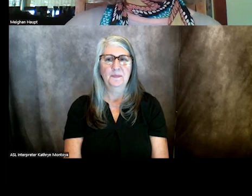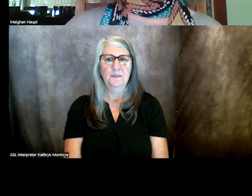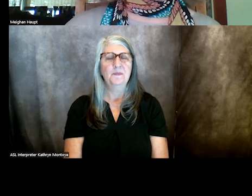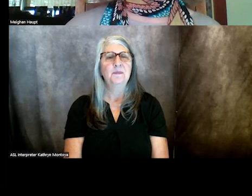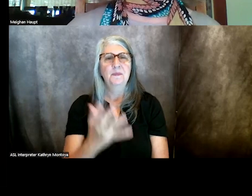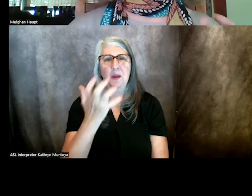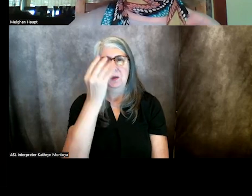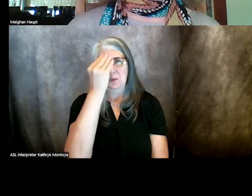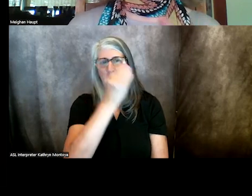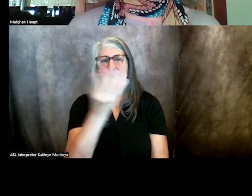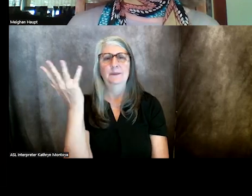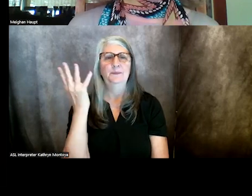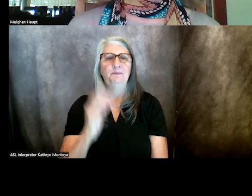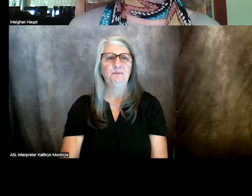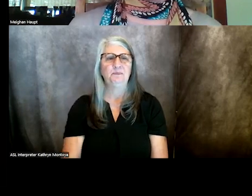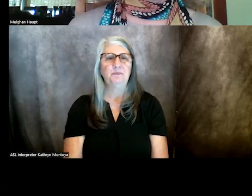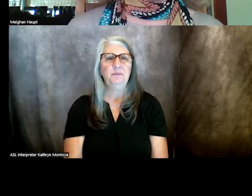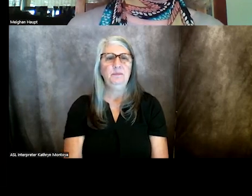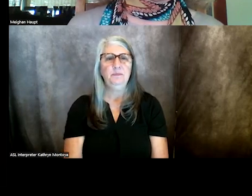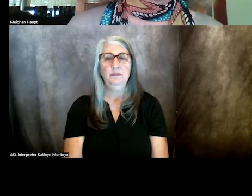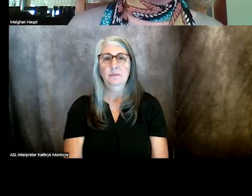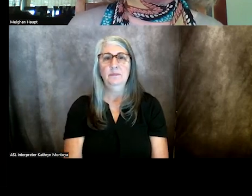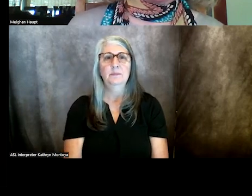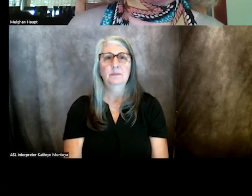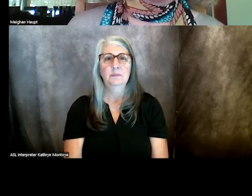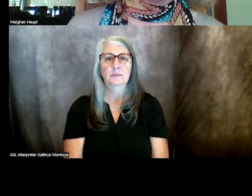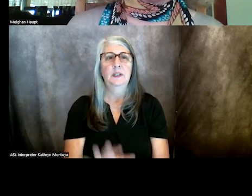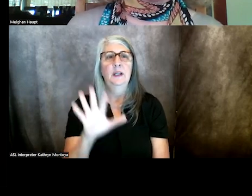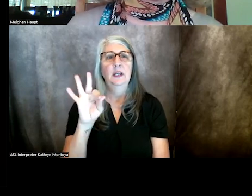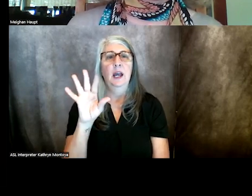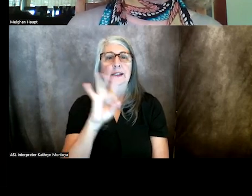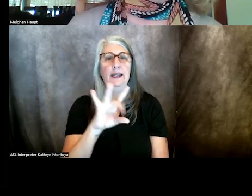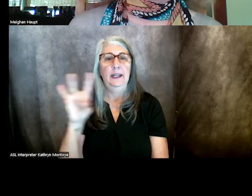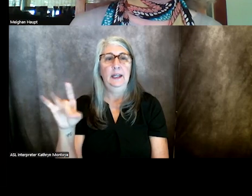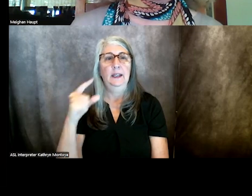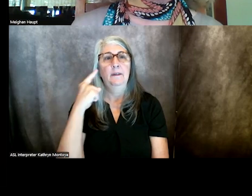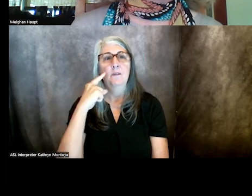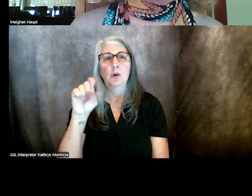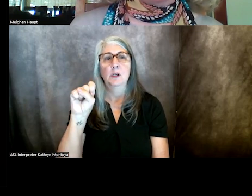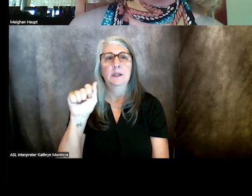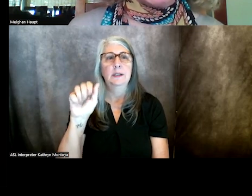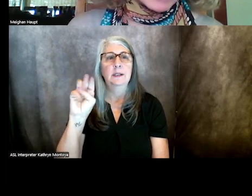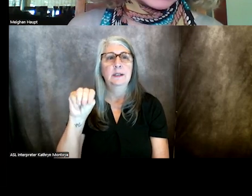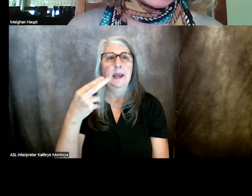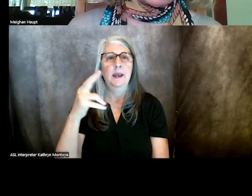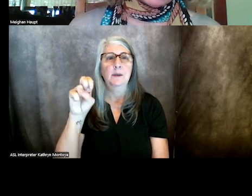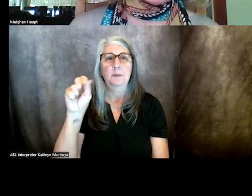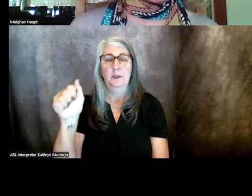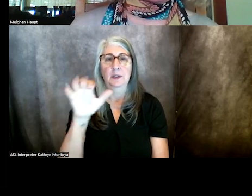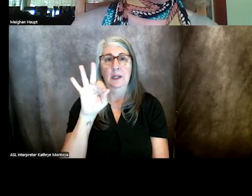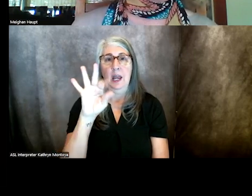note that 988 on SAMHSA, SAMHSA's 988 has so